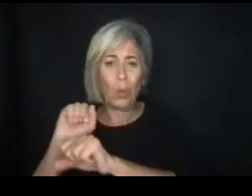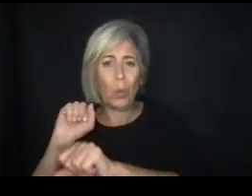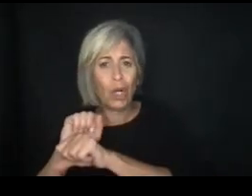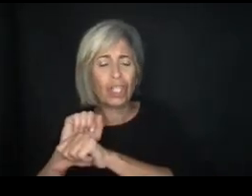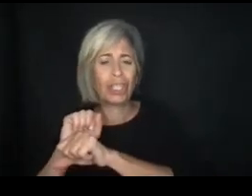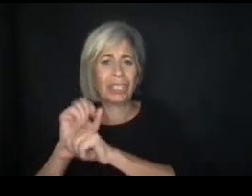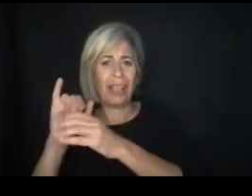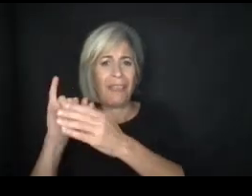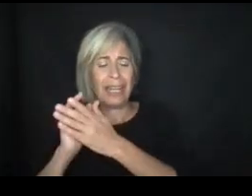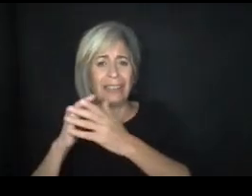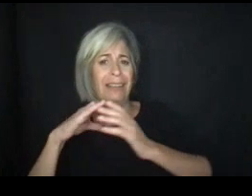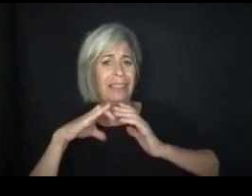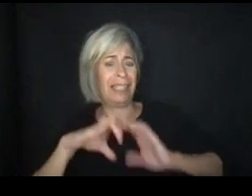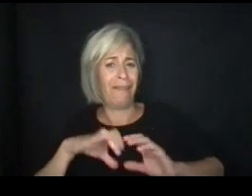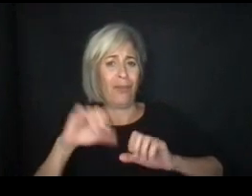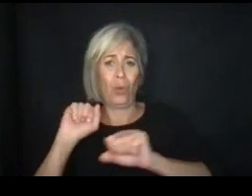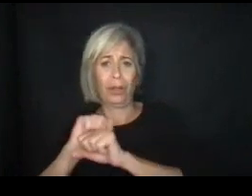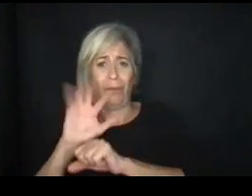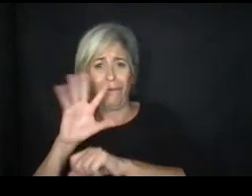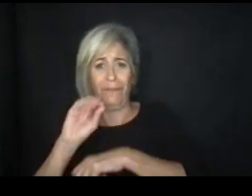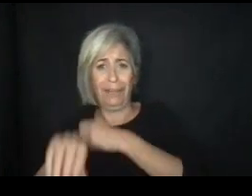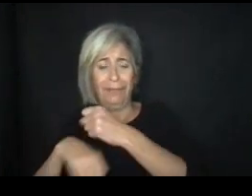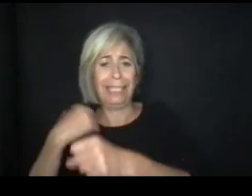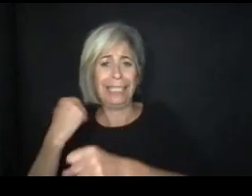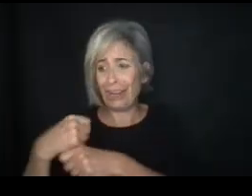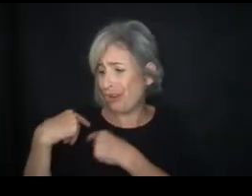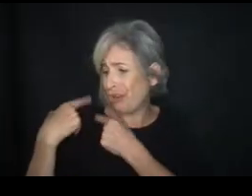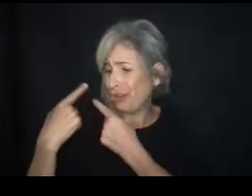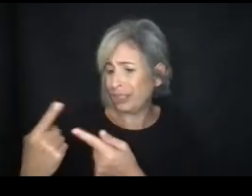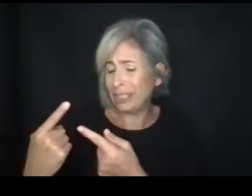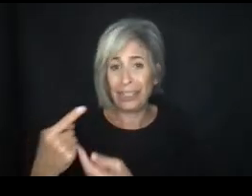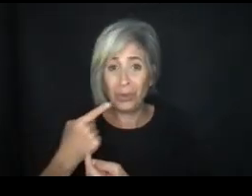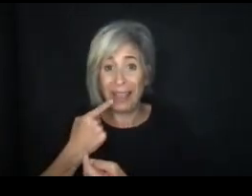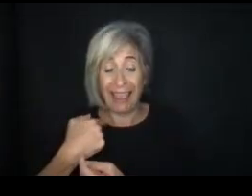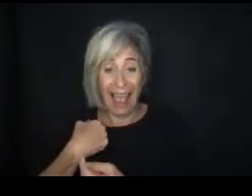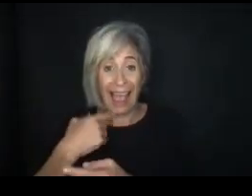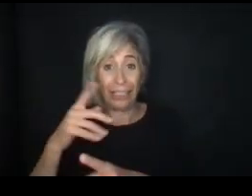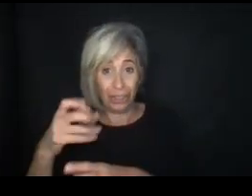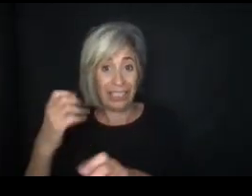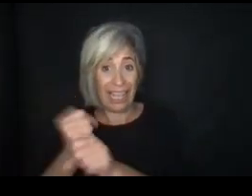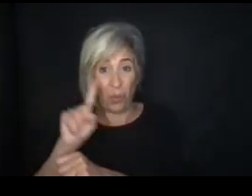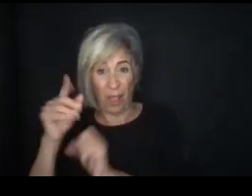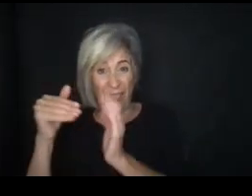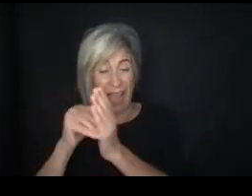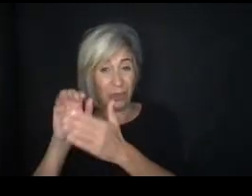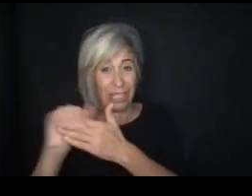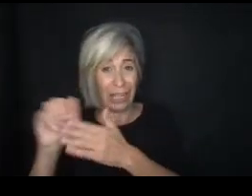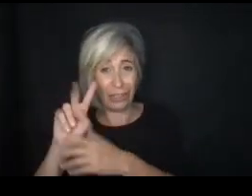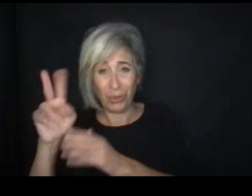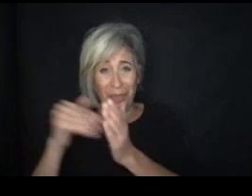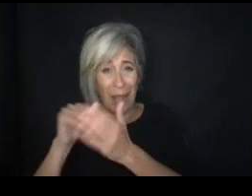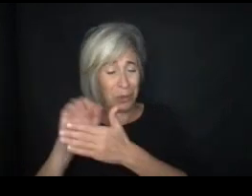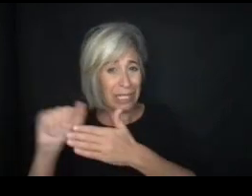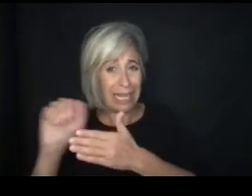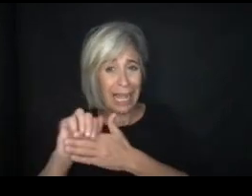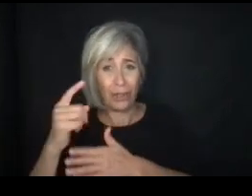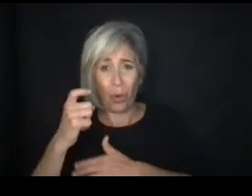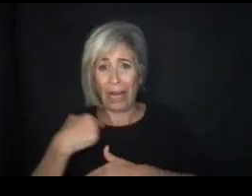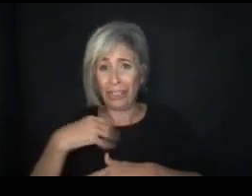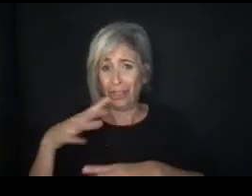civil servant. I've done it for 50 years. To say that I should get $1,000 or $2,000, or I should